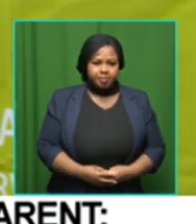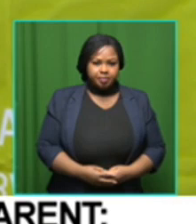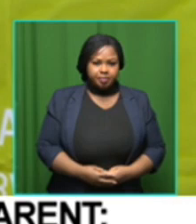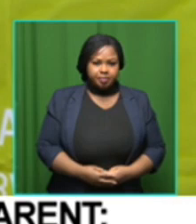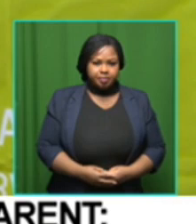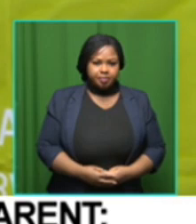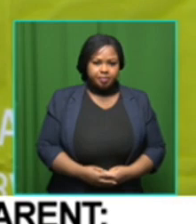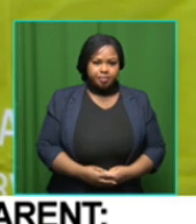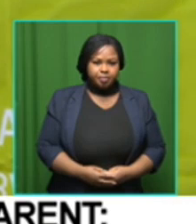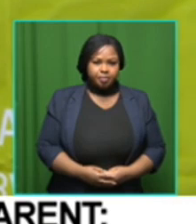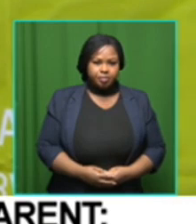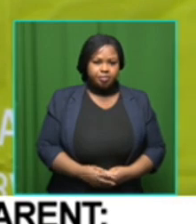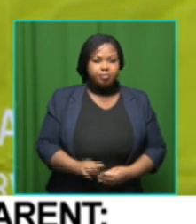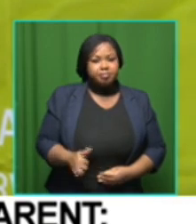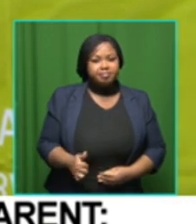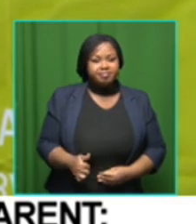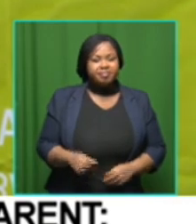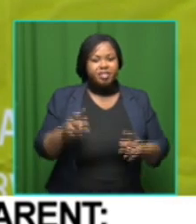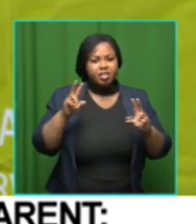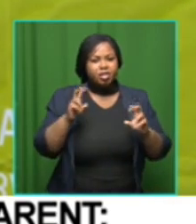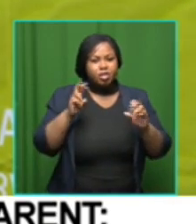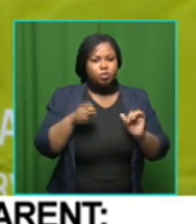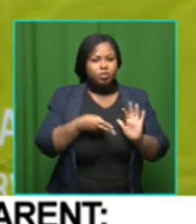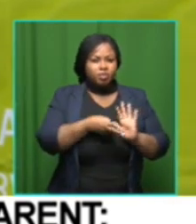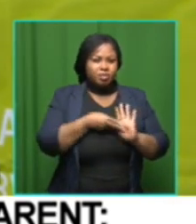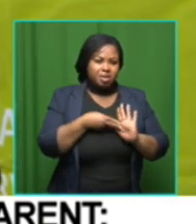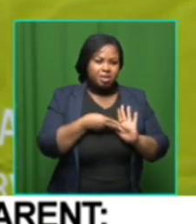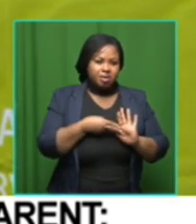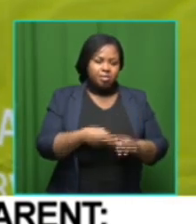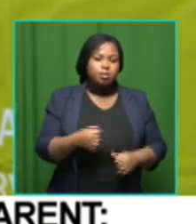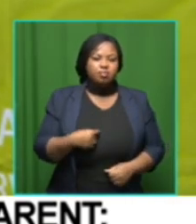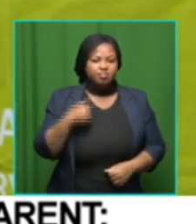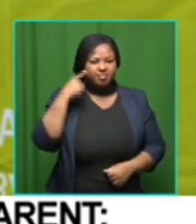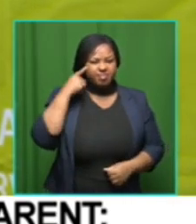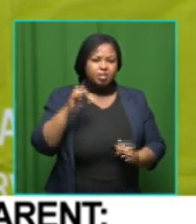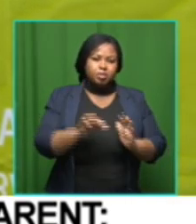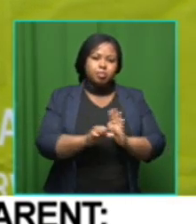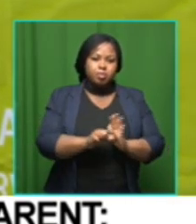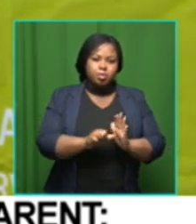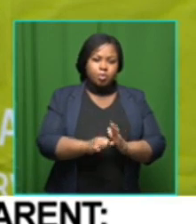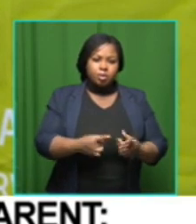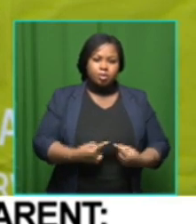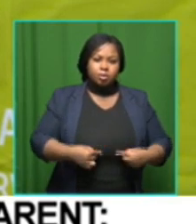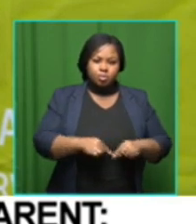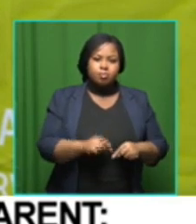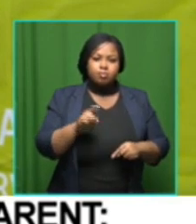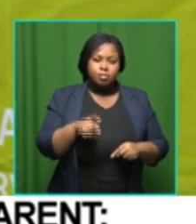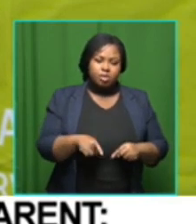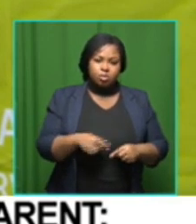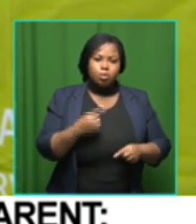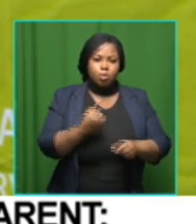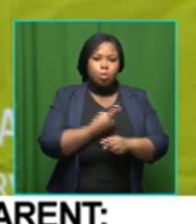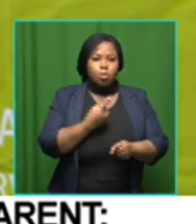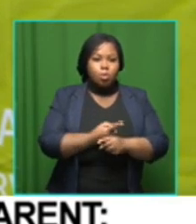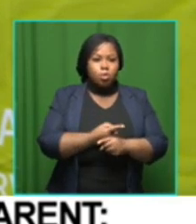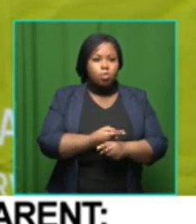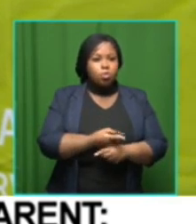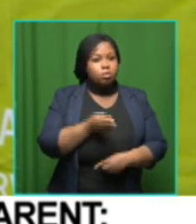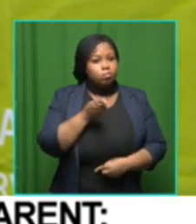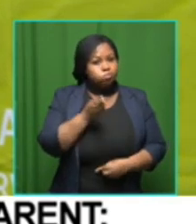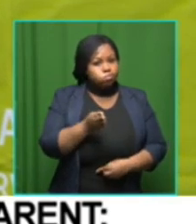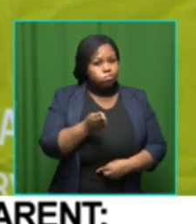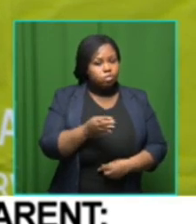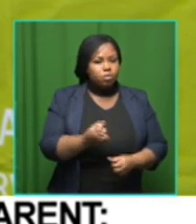Then I think the issue of stigma has been raised. I think it's important for us to always be out there to make people